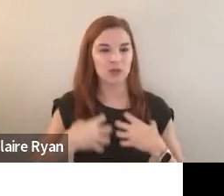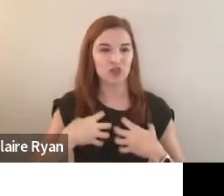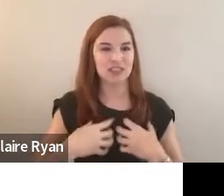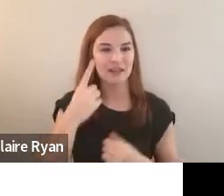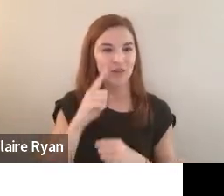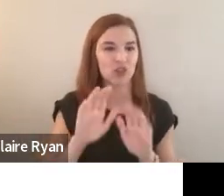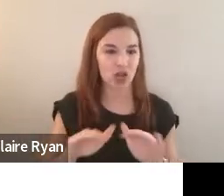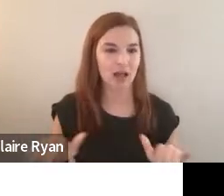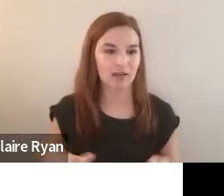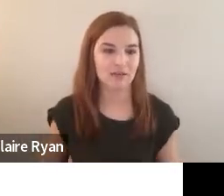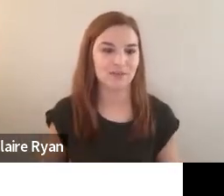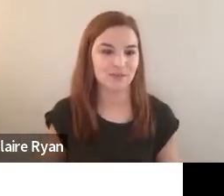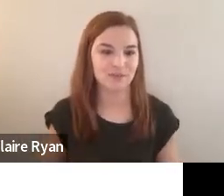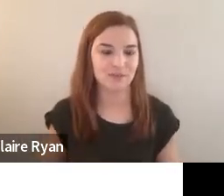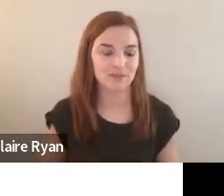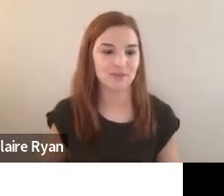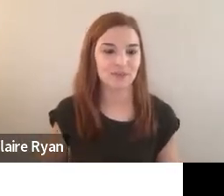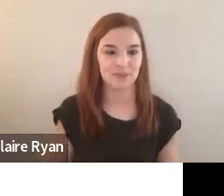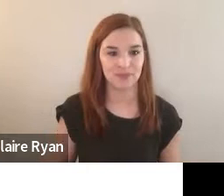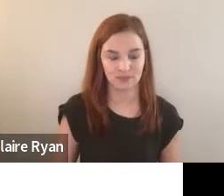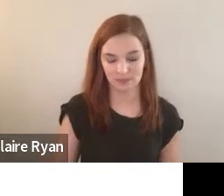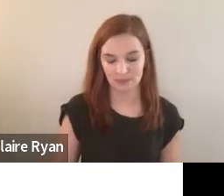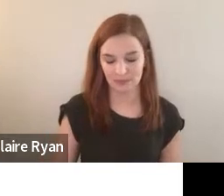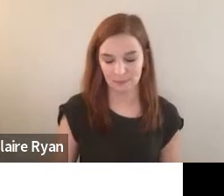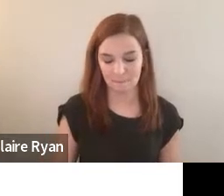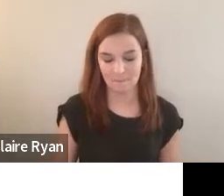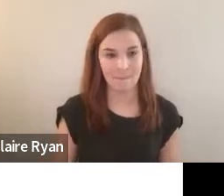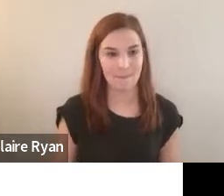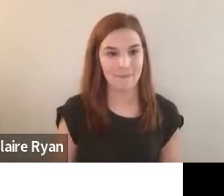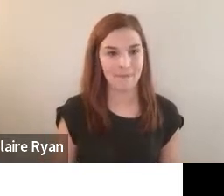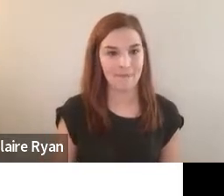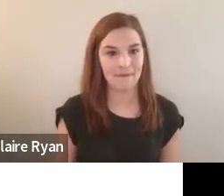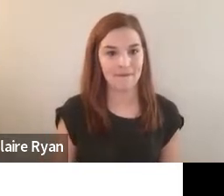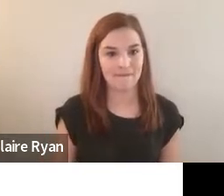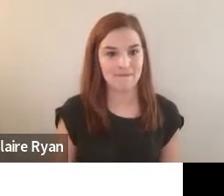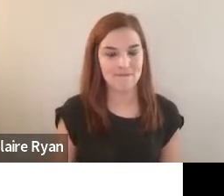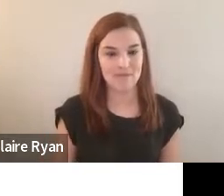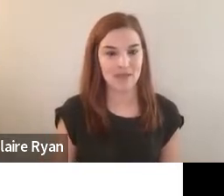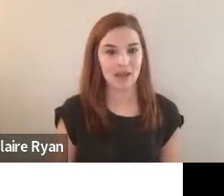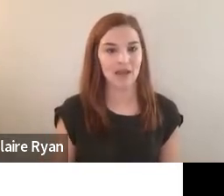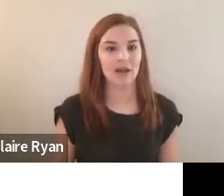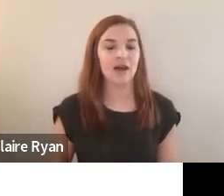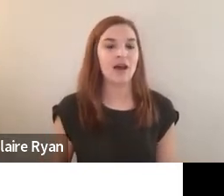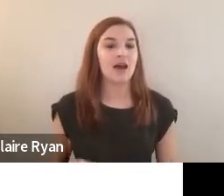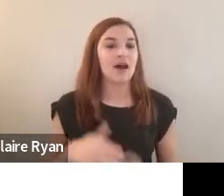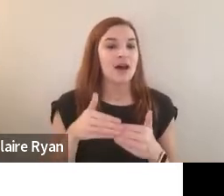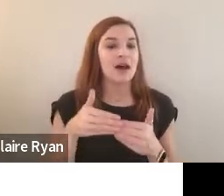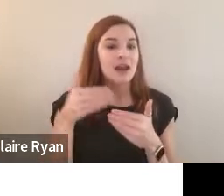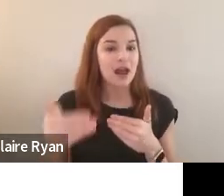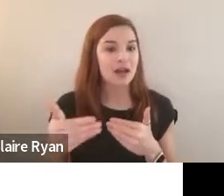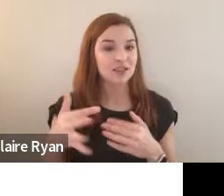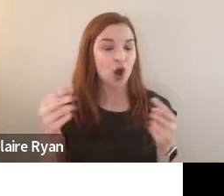understand the context, being able to understand the sequence of actions. So it definitely impacts that child.